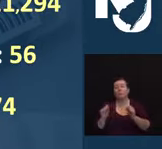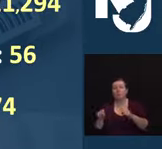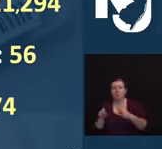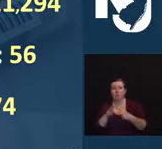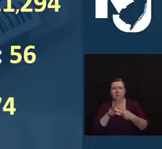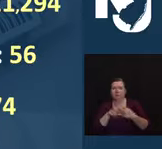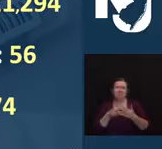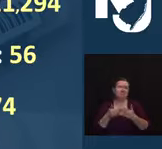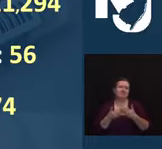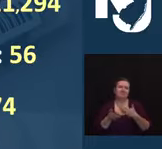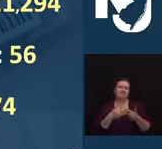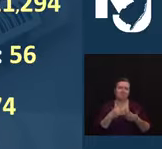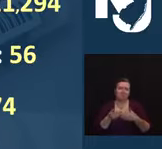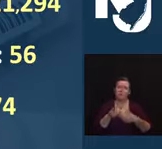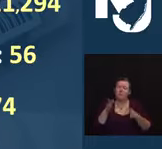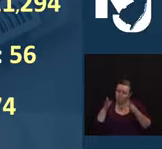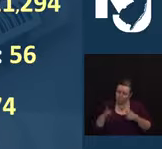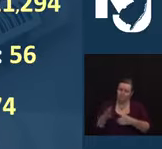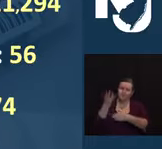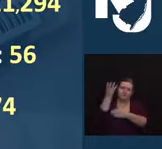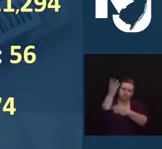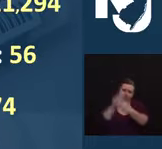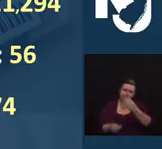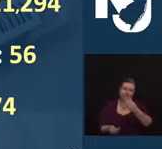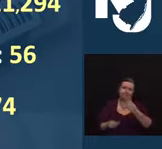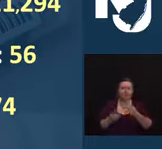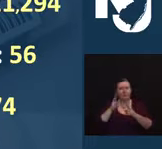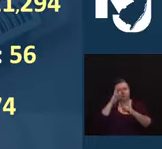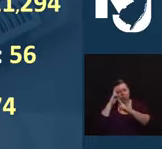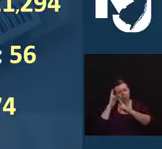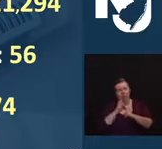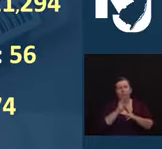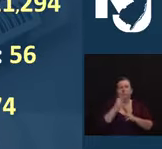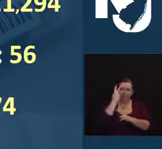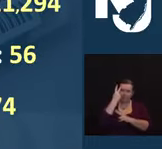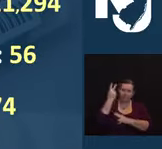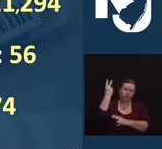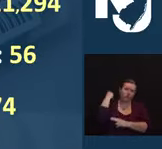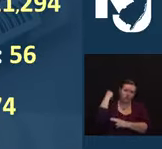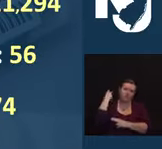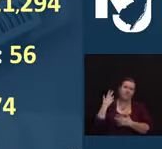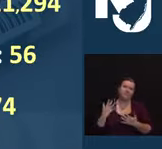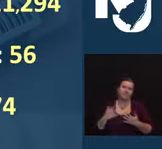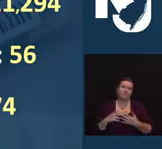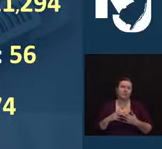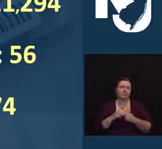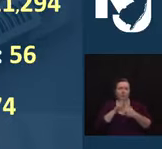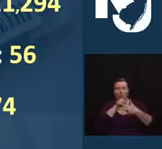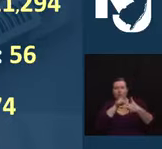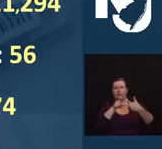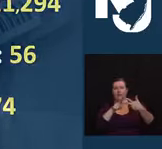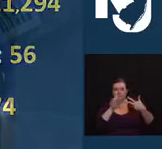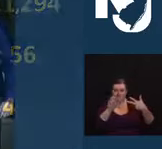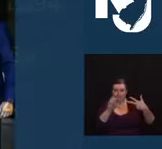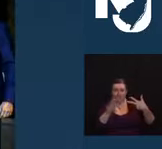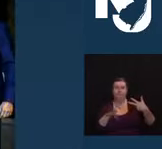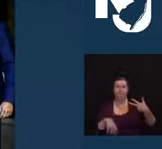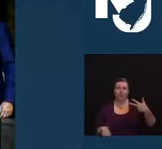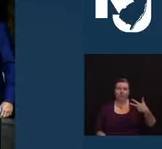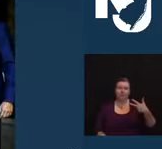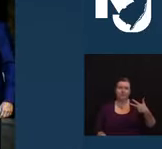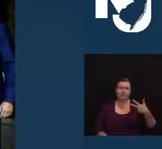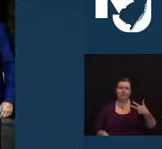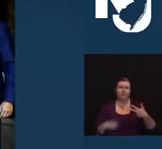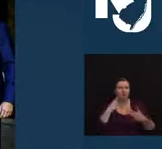all, and we remember them all. And with that, let's honor 3 more who we have recently lost.